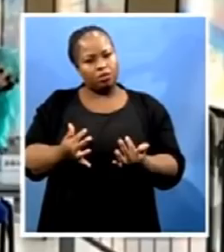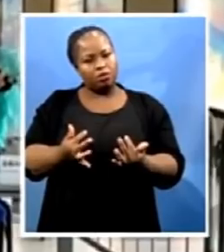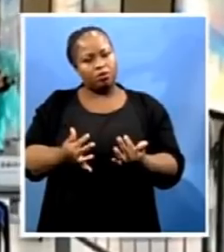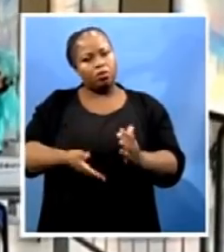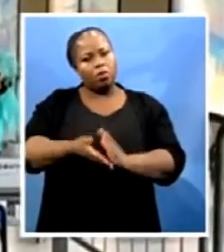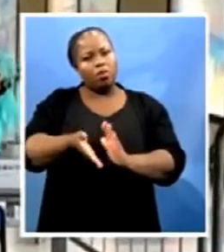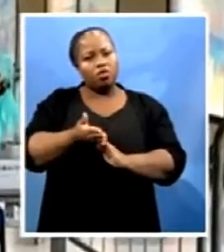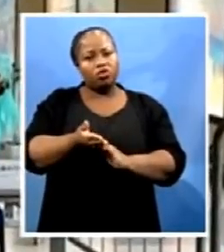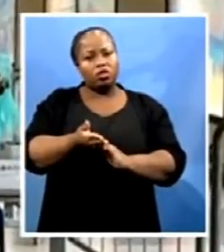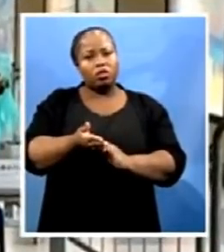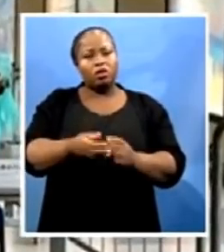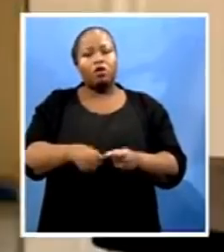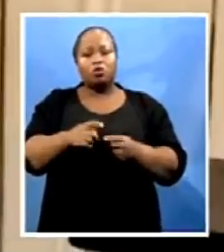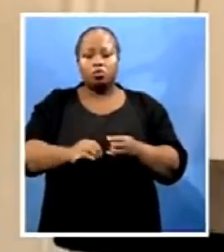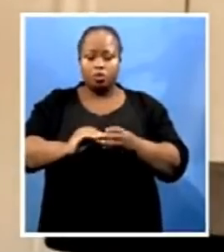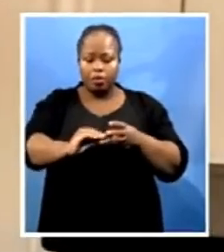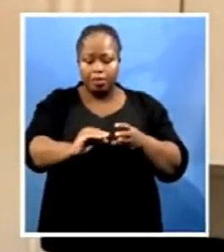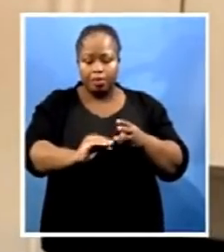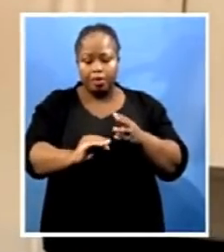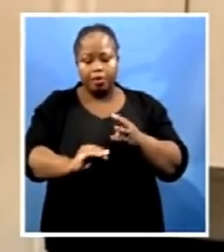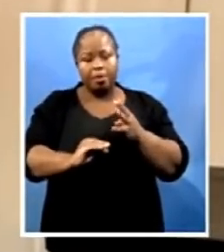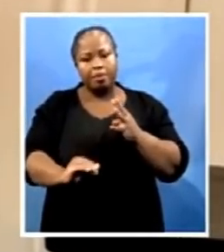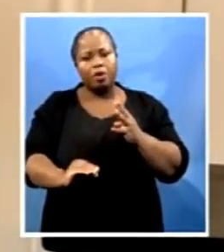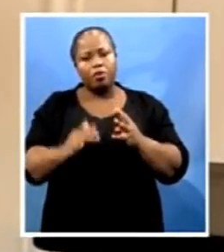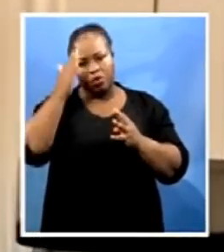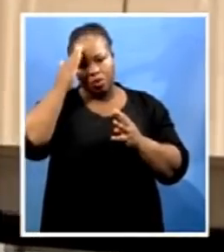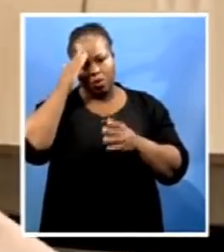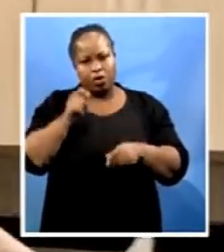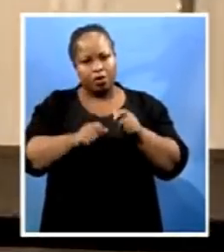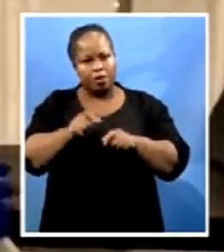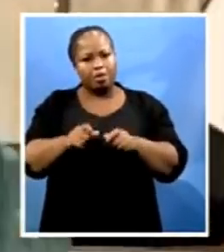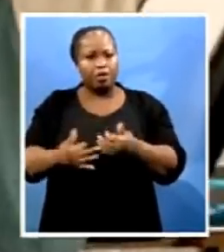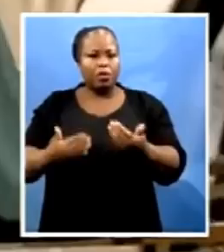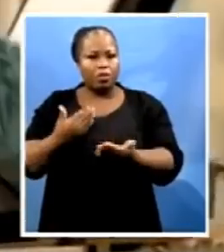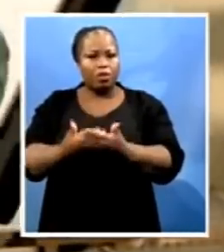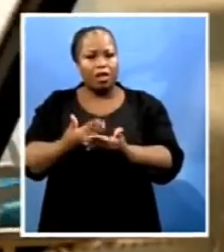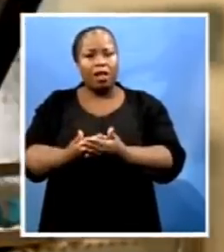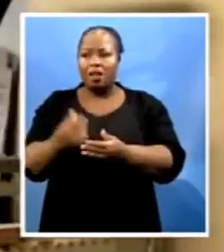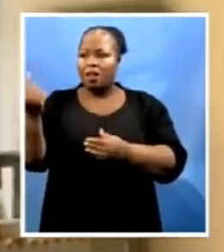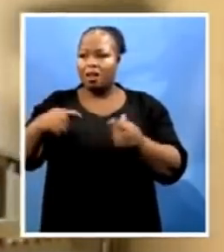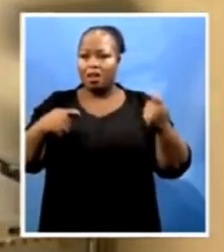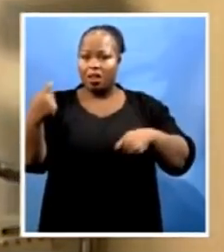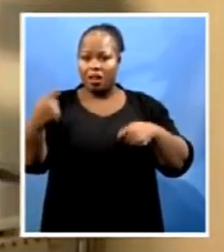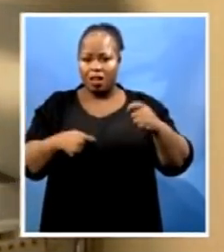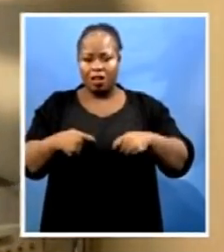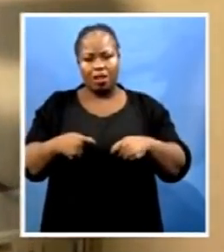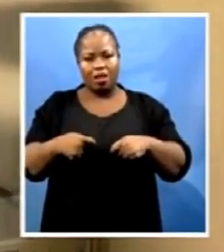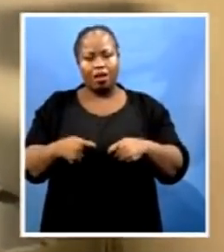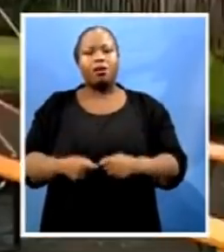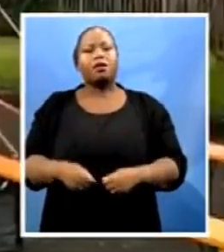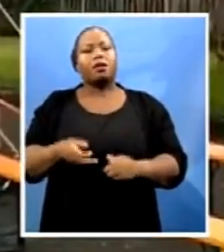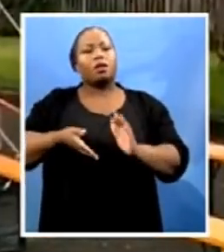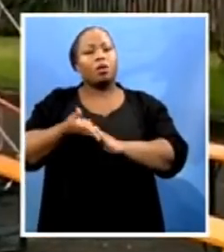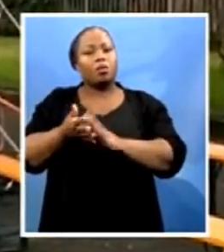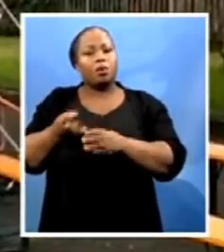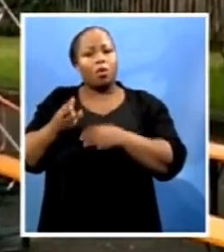the organization. In addition to the operating model, we have the oversight of 3